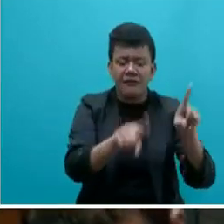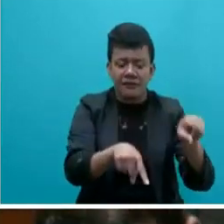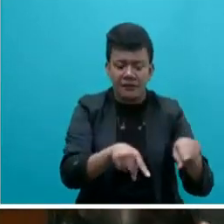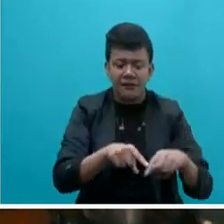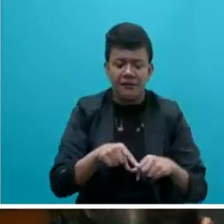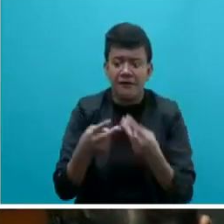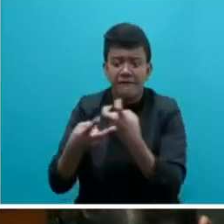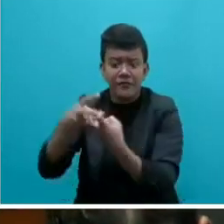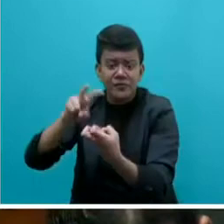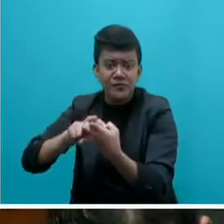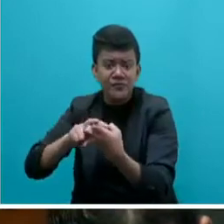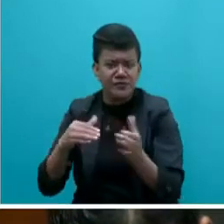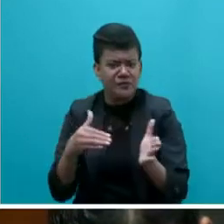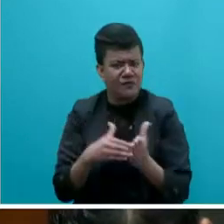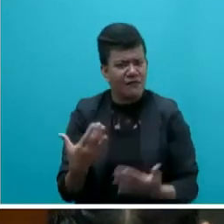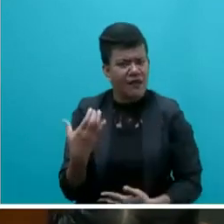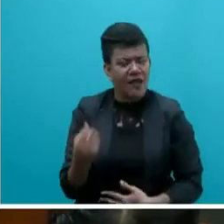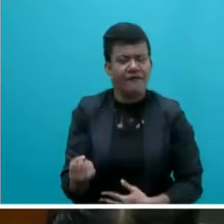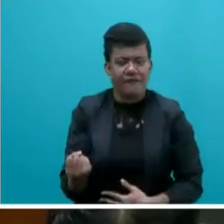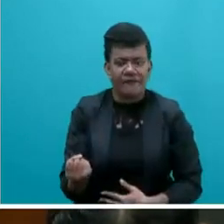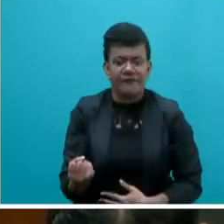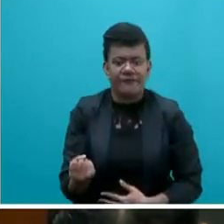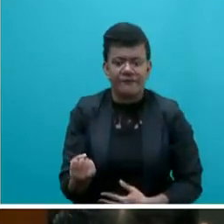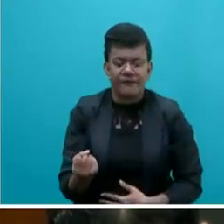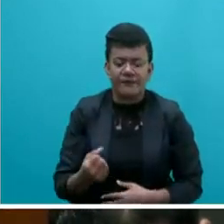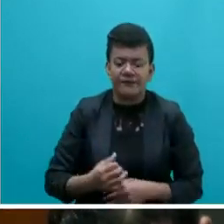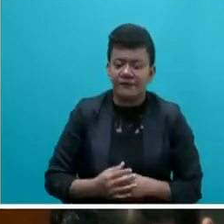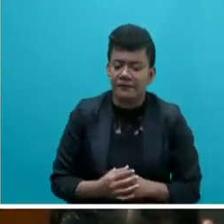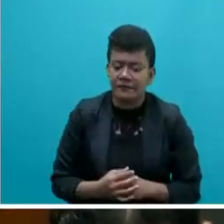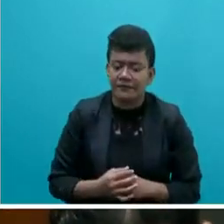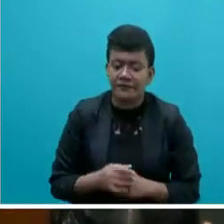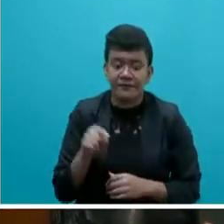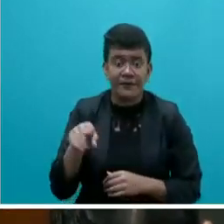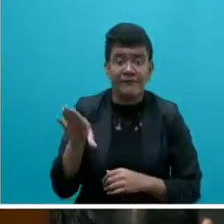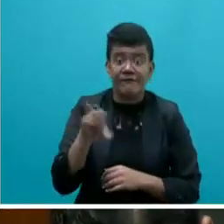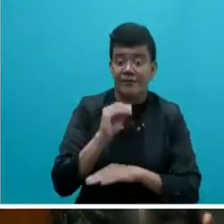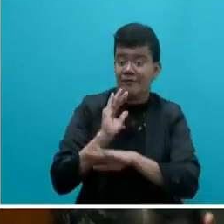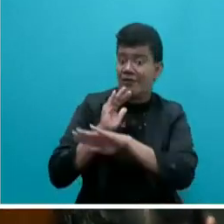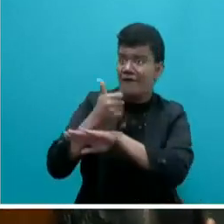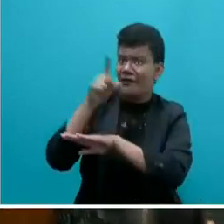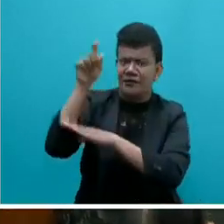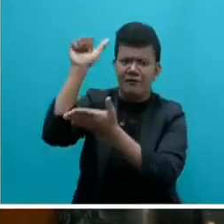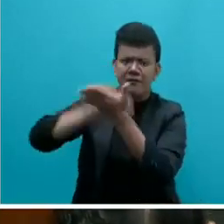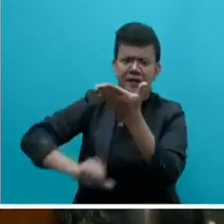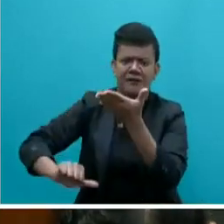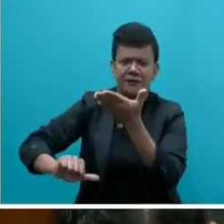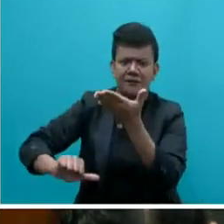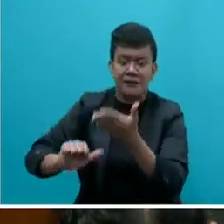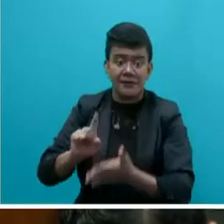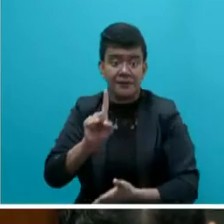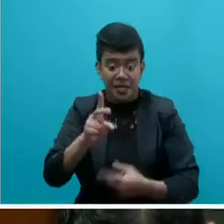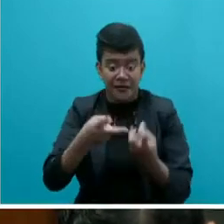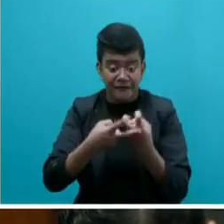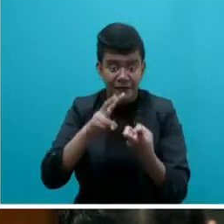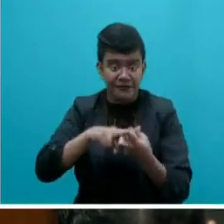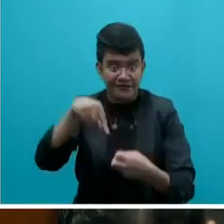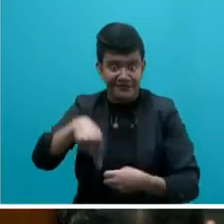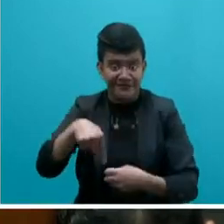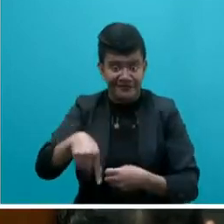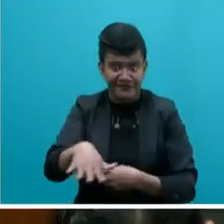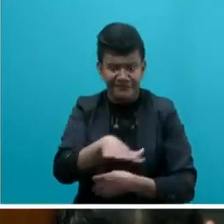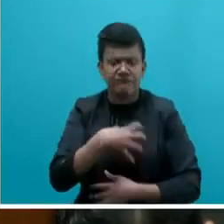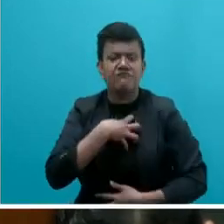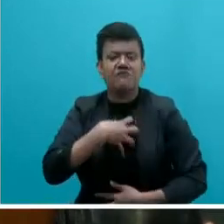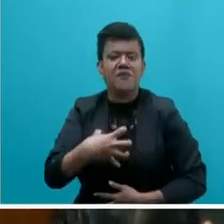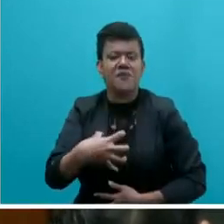an average of 17.8 million, as well as 3.8 million for processed foods. Some of these imported fruits can